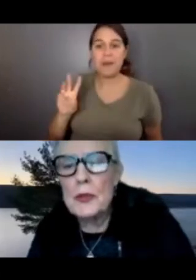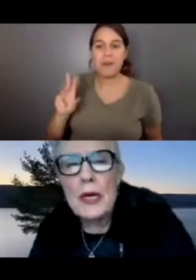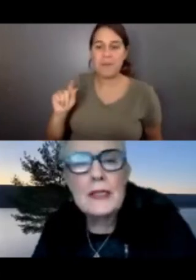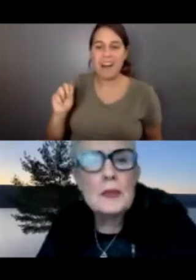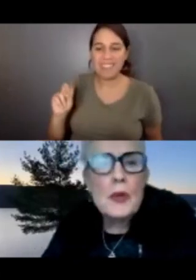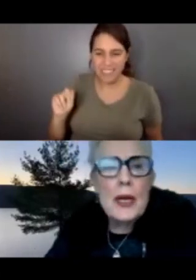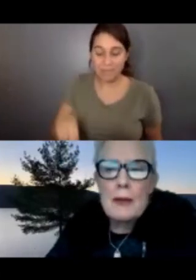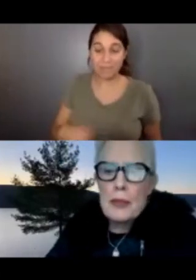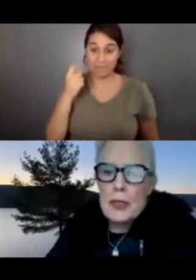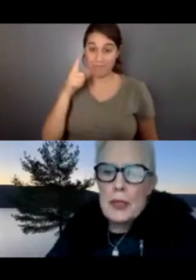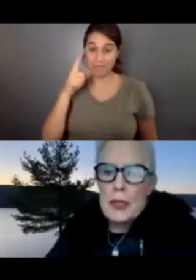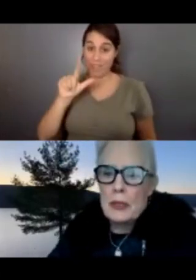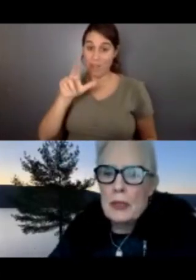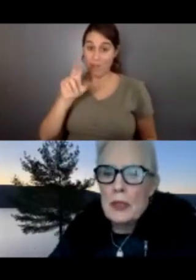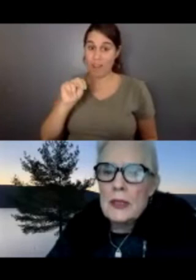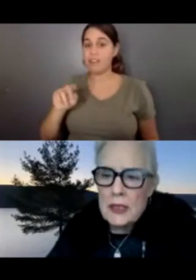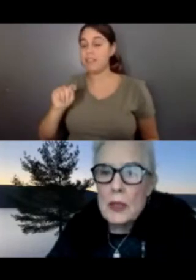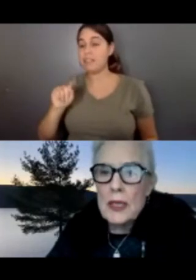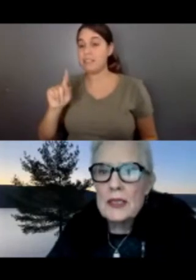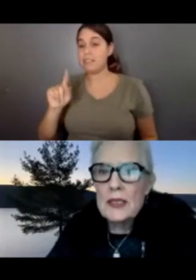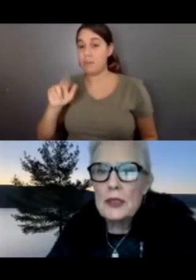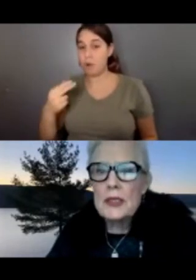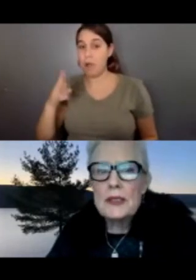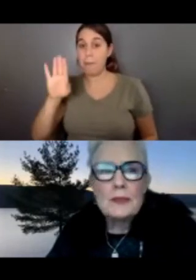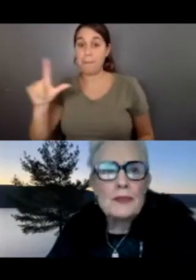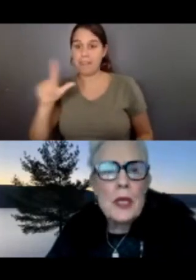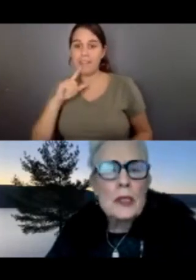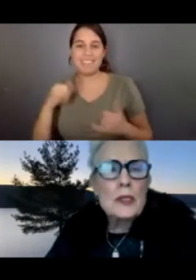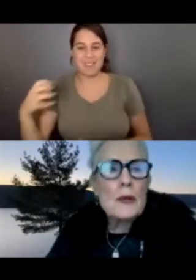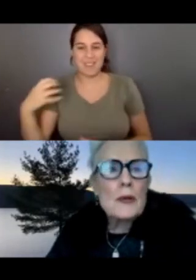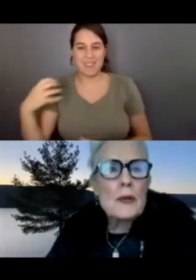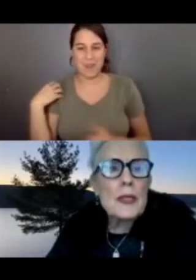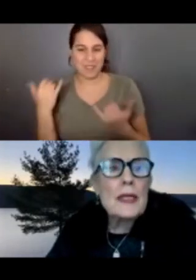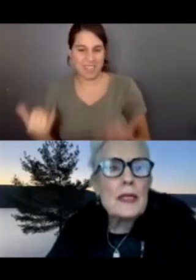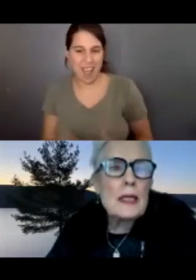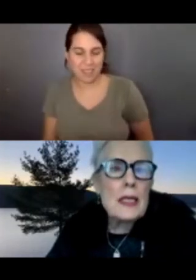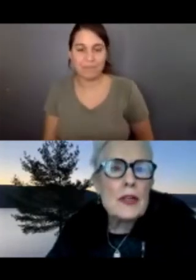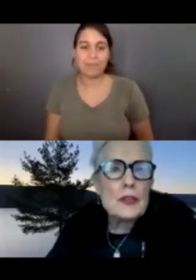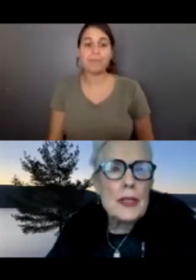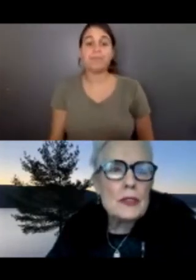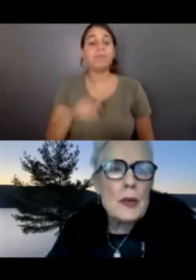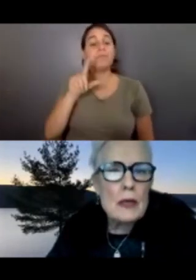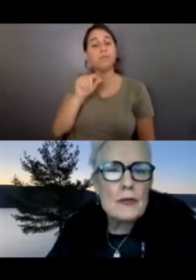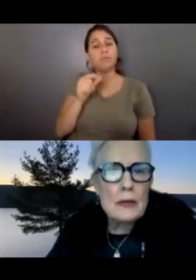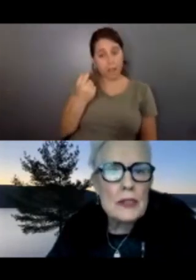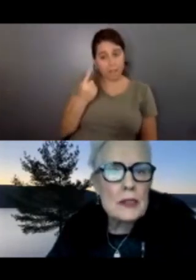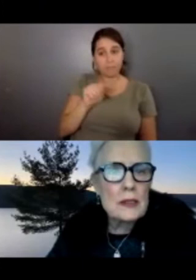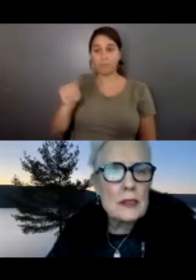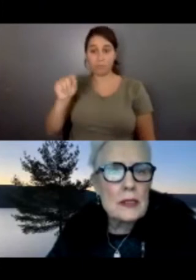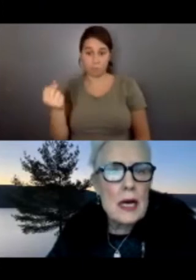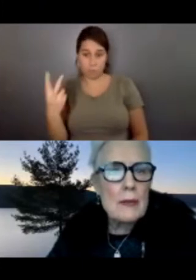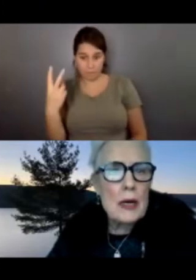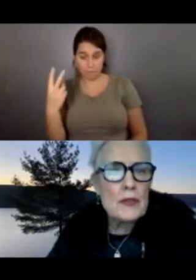group, Lauren, Zapora, and Bill still work as coaches. So in 2011 and 2012, that was